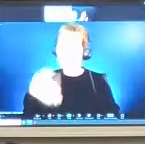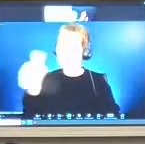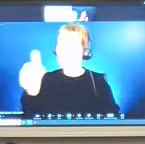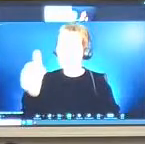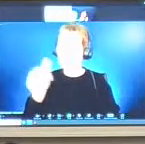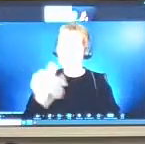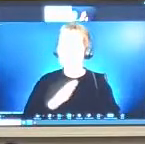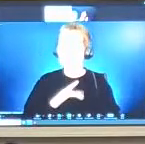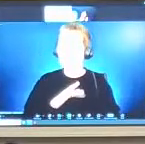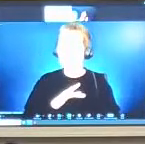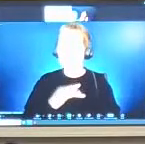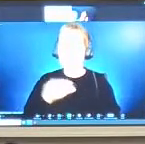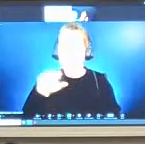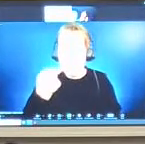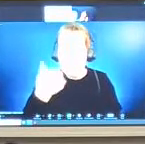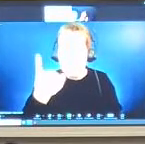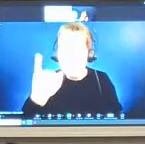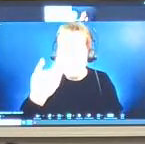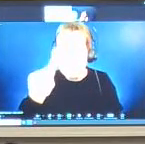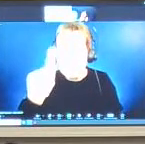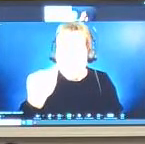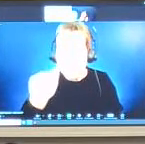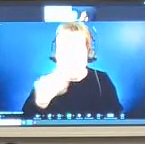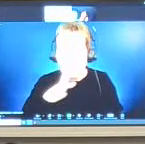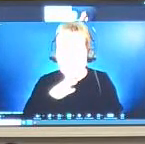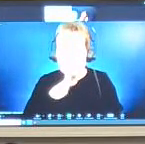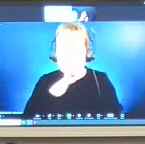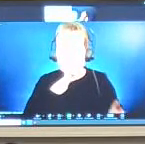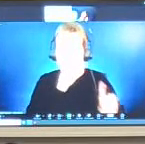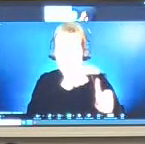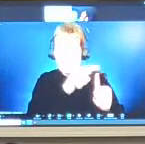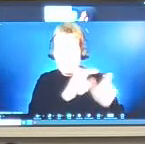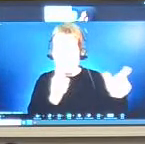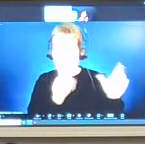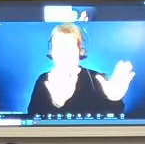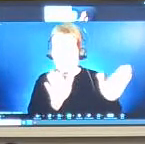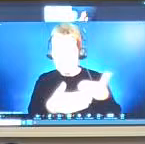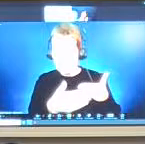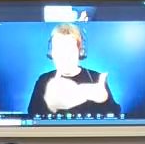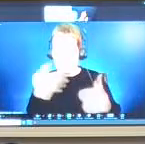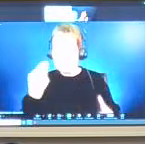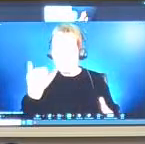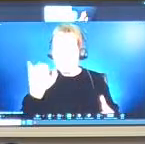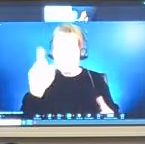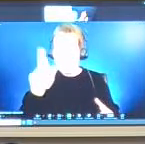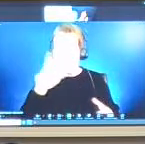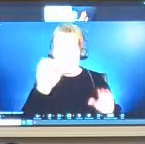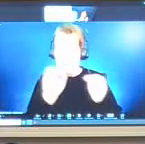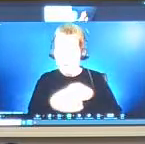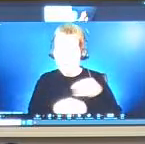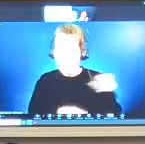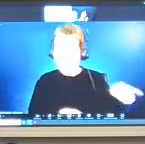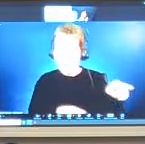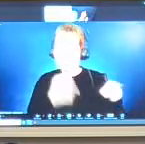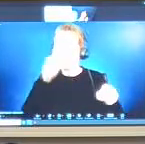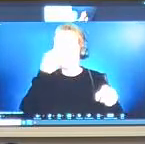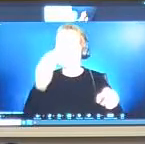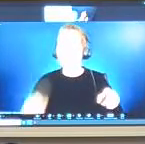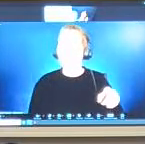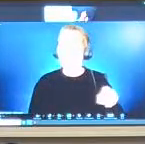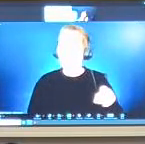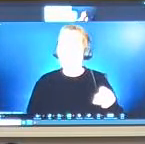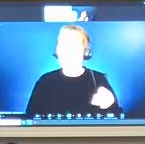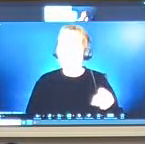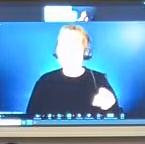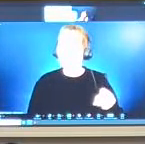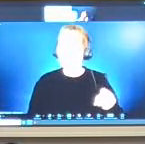what, you know, your experiences or your observations from other areas, other municipalities. By virtue of